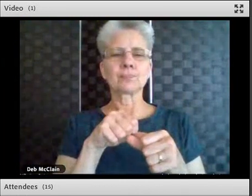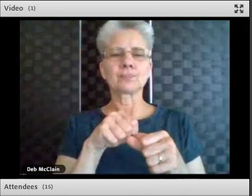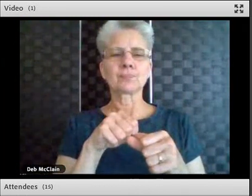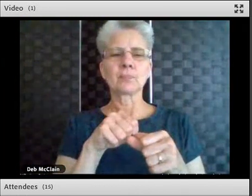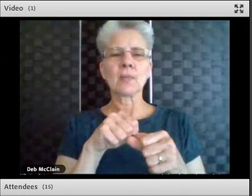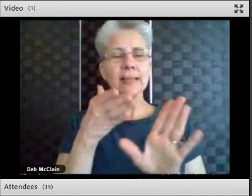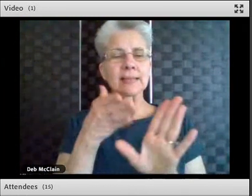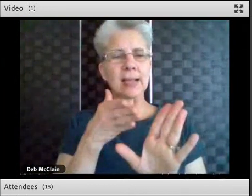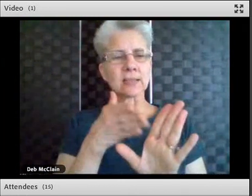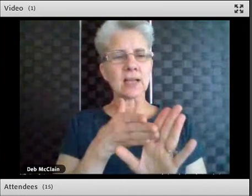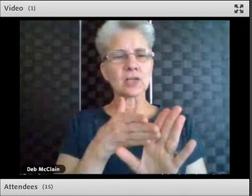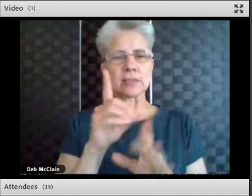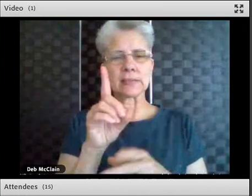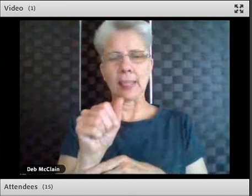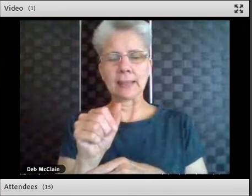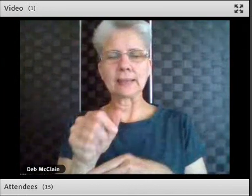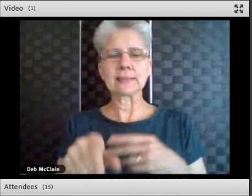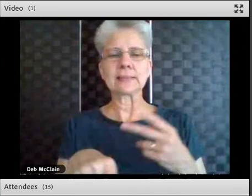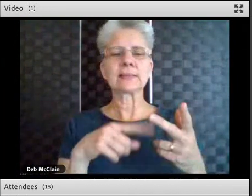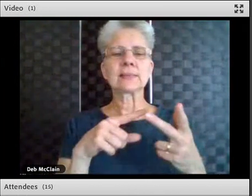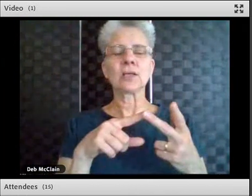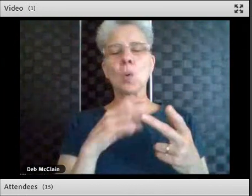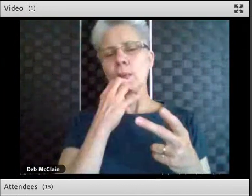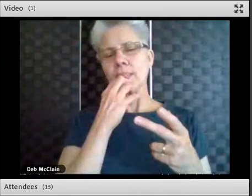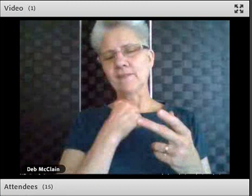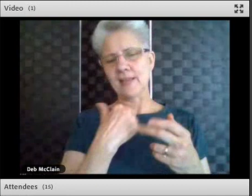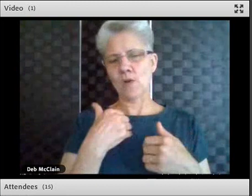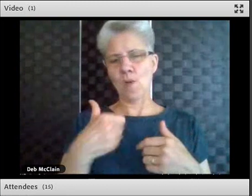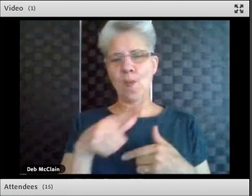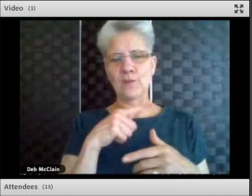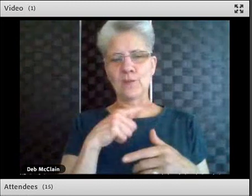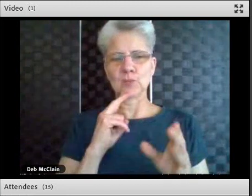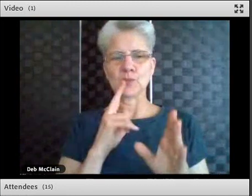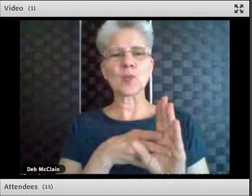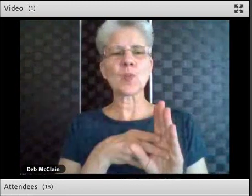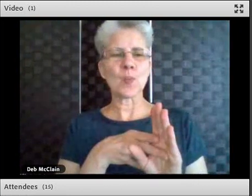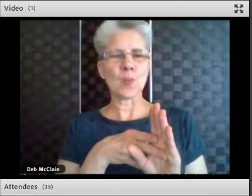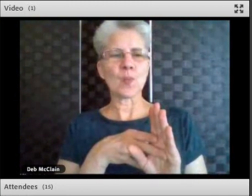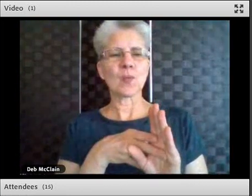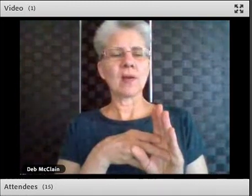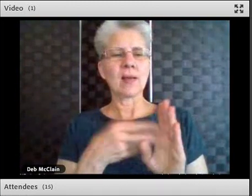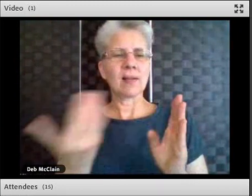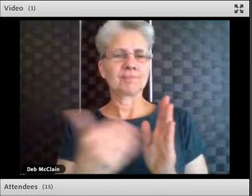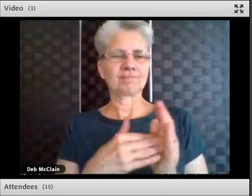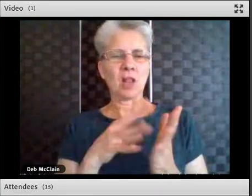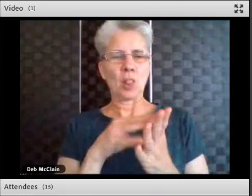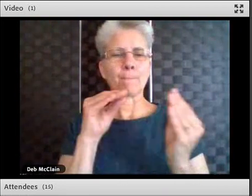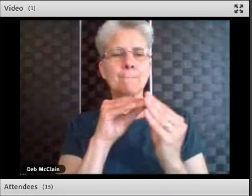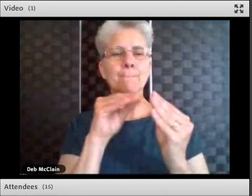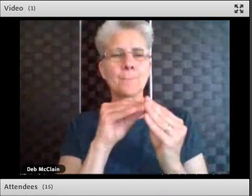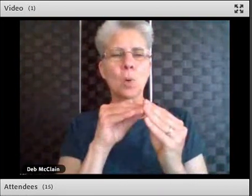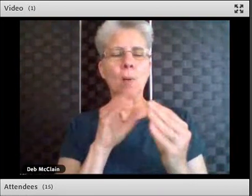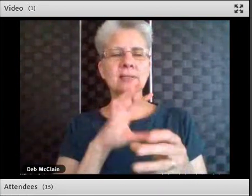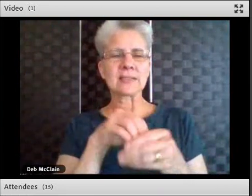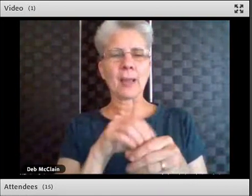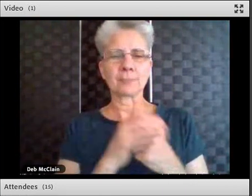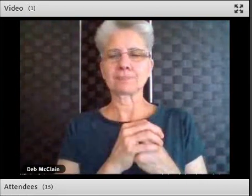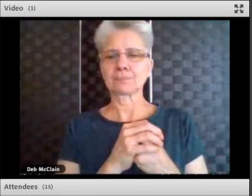and psychological disabilities. Would love to have everyone come and learn more and